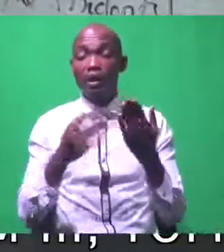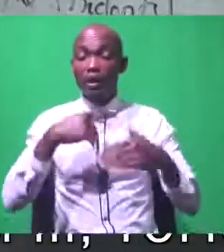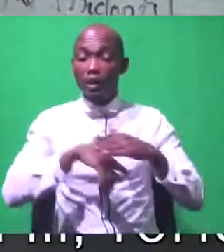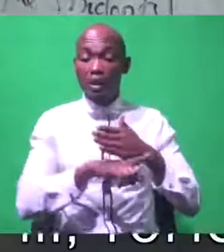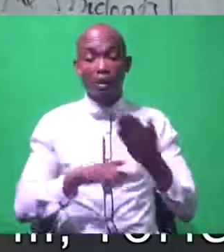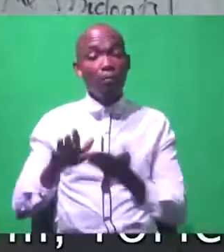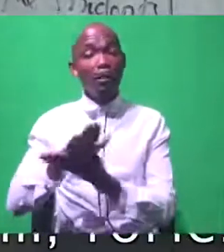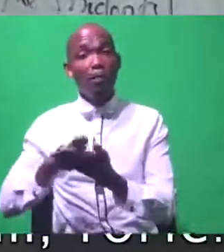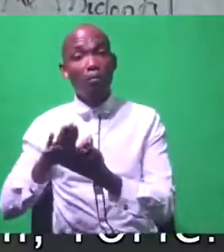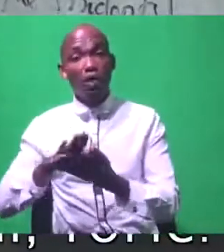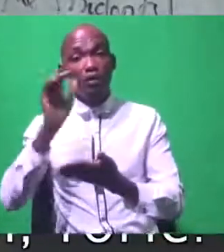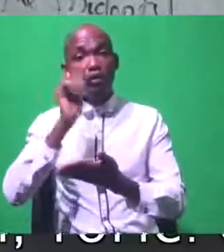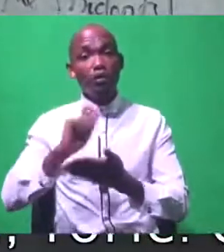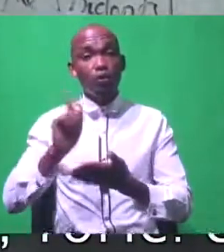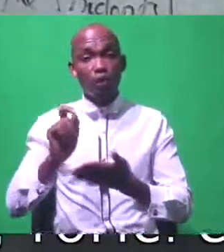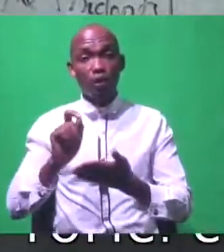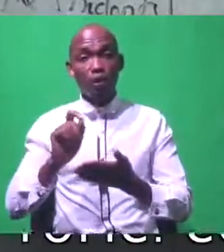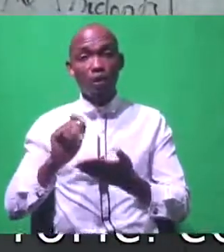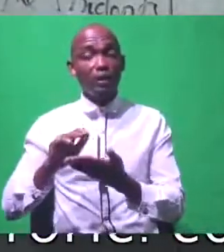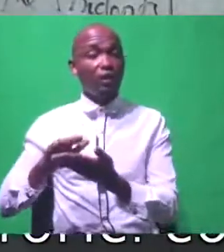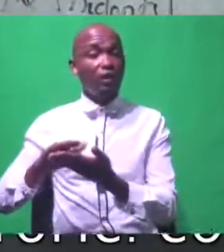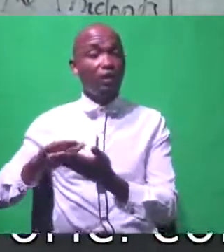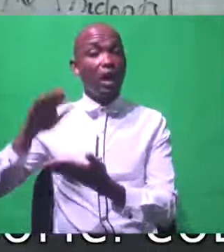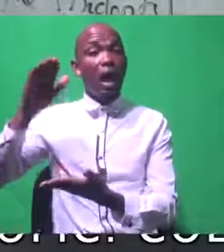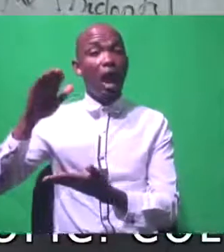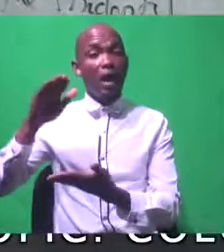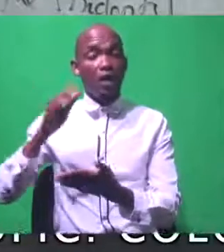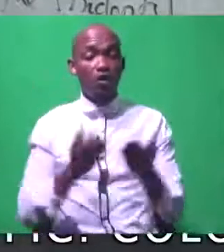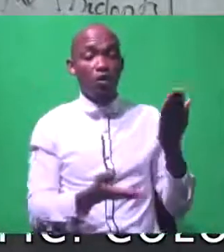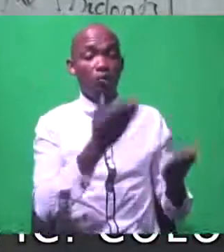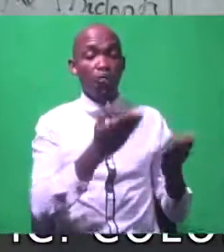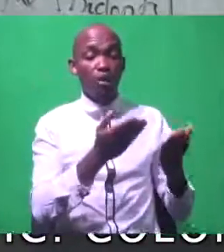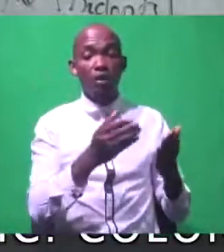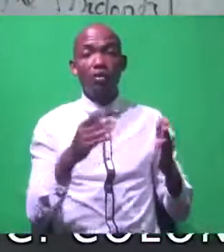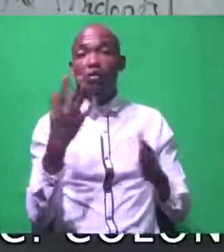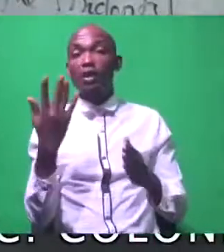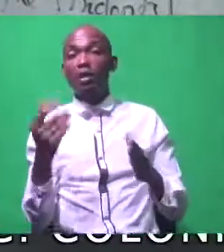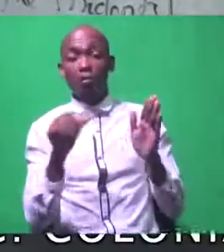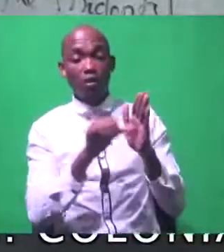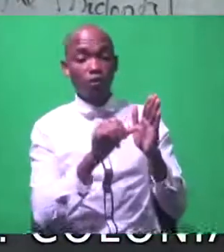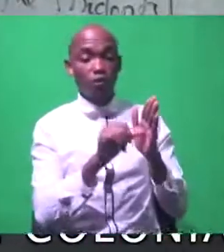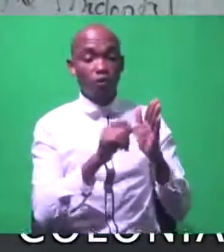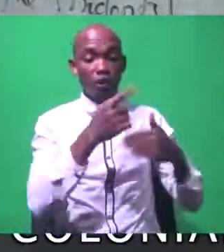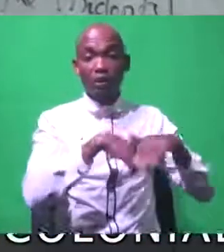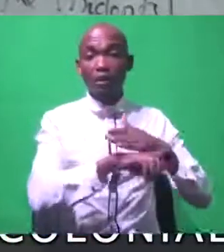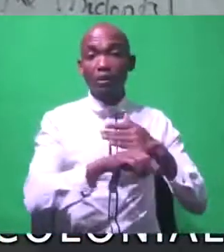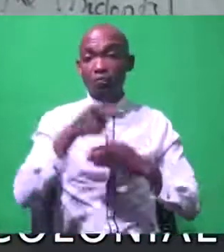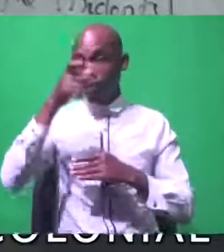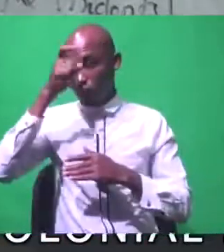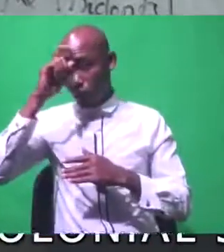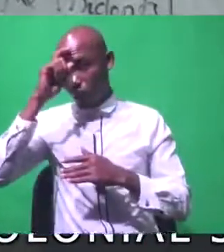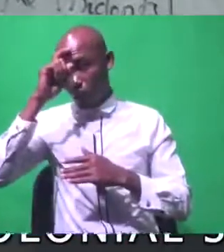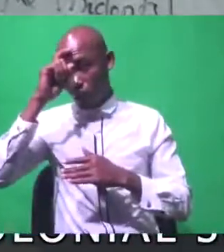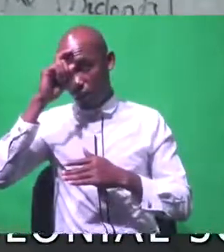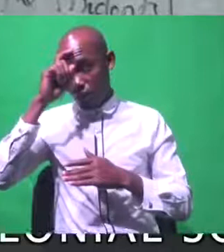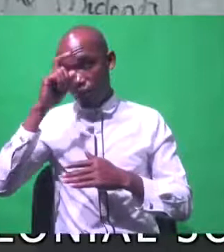schools is very high compared to the number of the students in secondary,